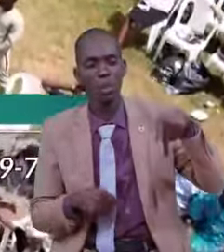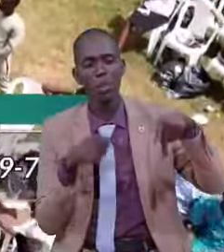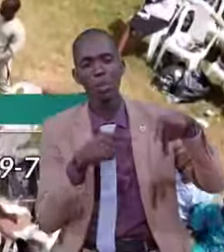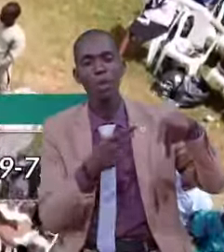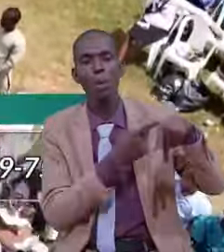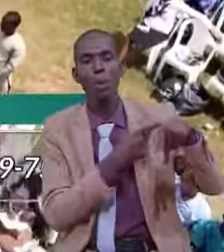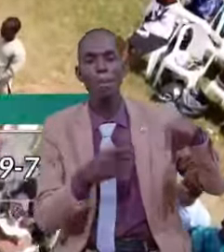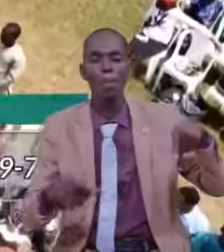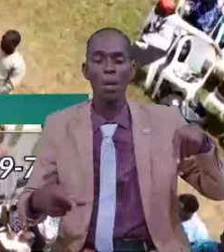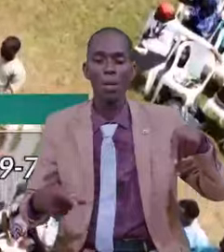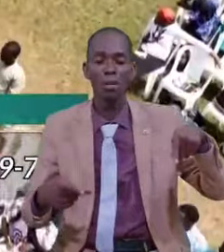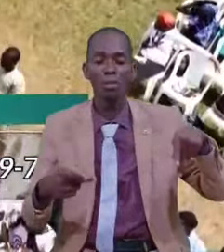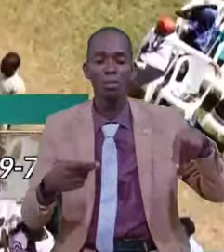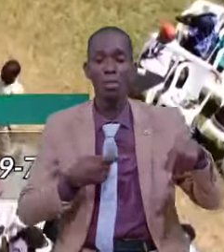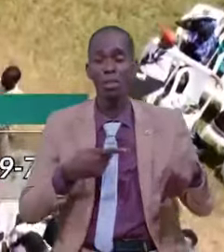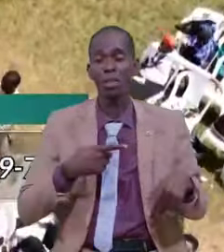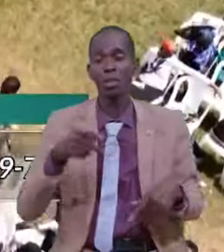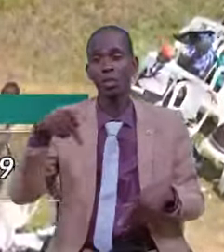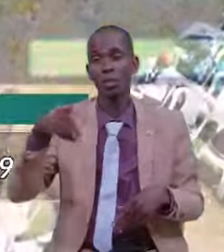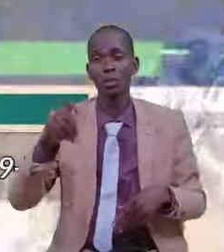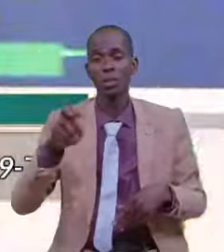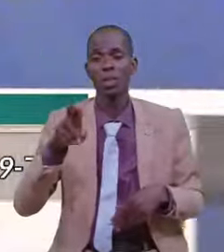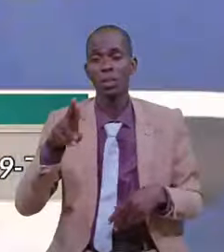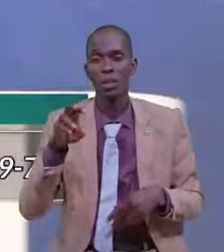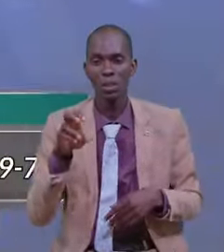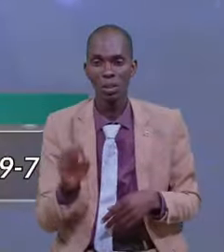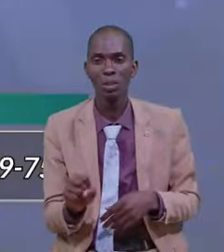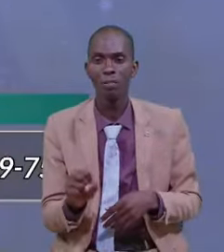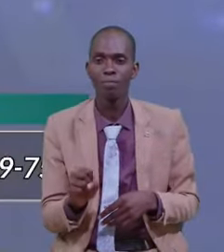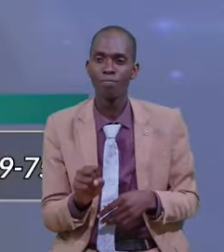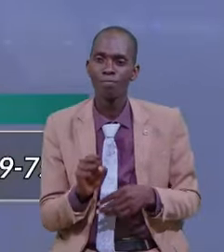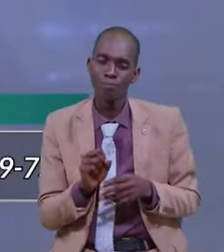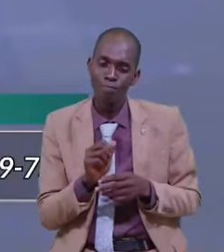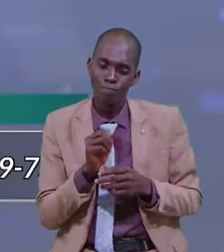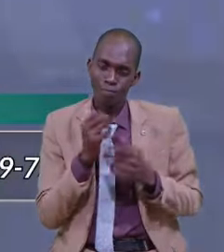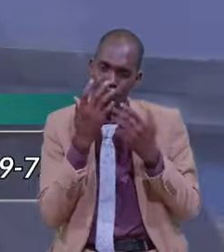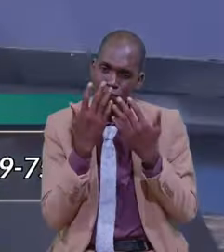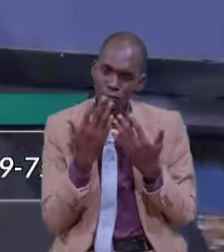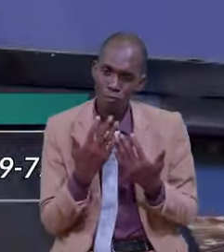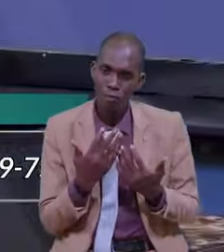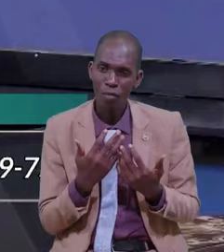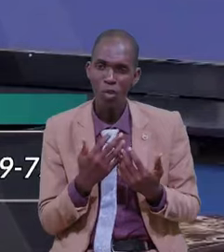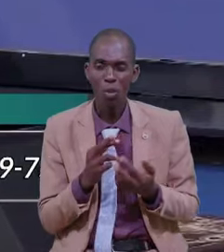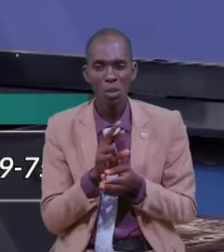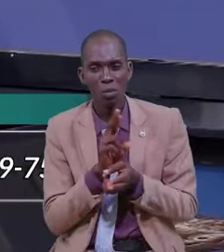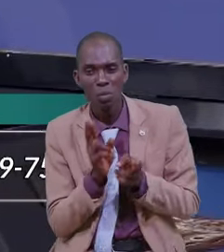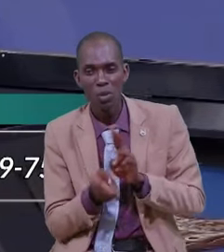penitent conscience. You know, sometimes when somebody has done